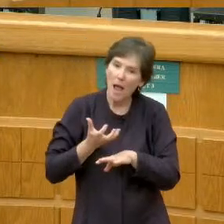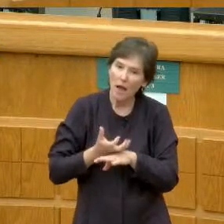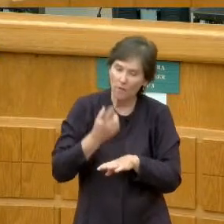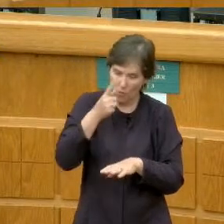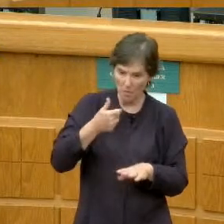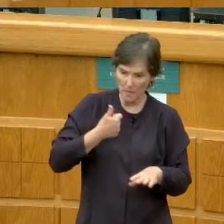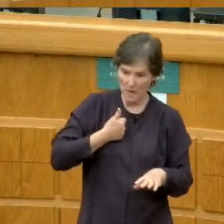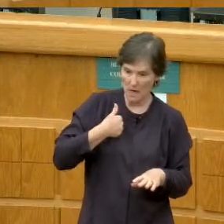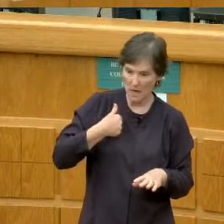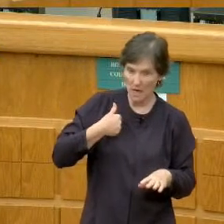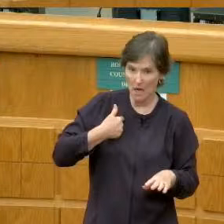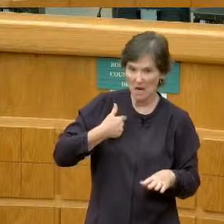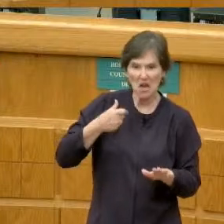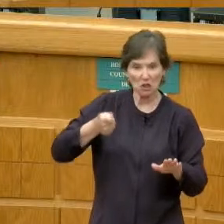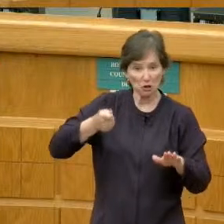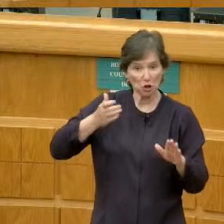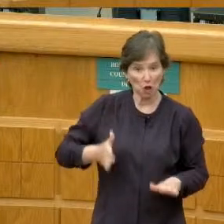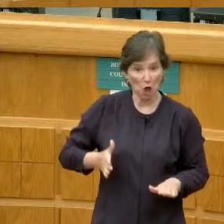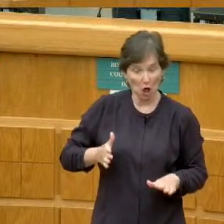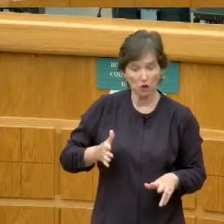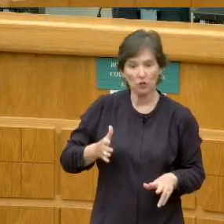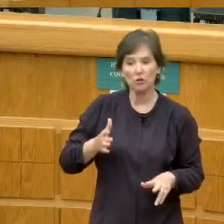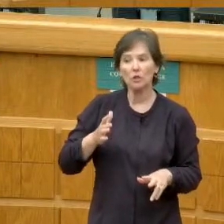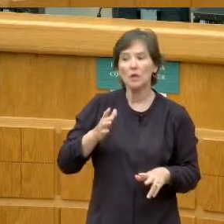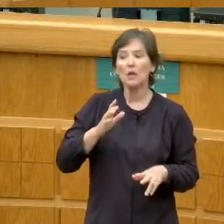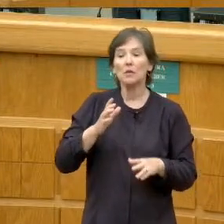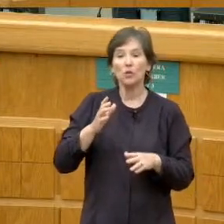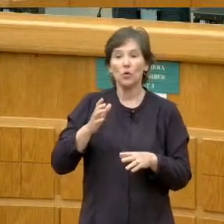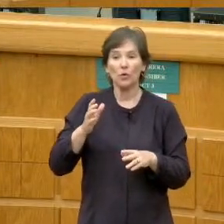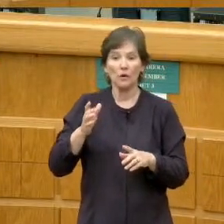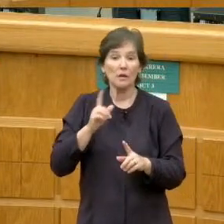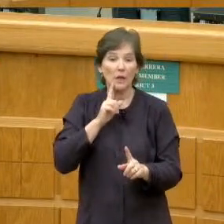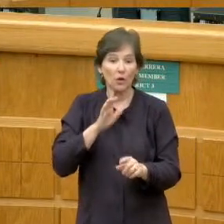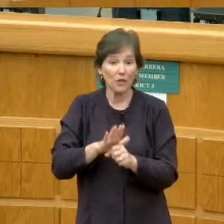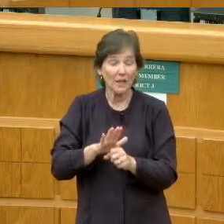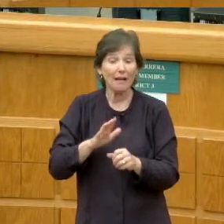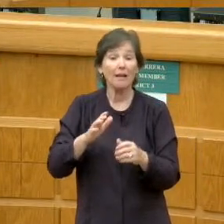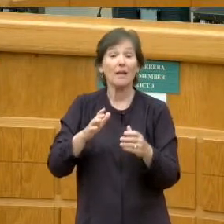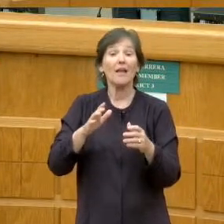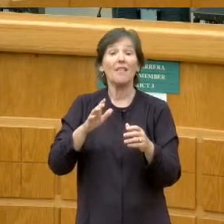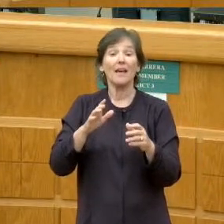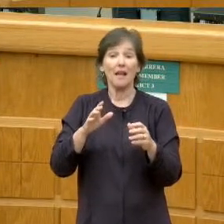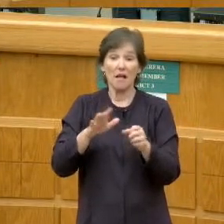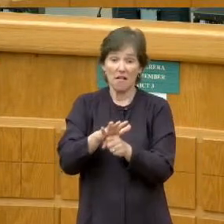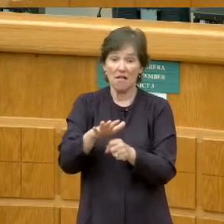judge to make sure that we could get adequate staff to stay the course.